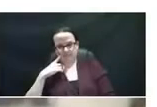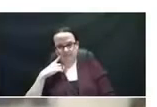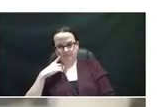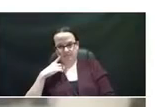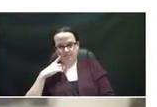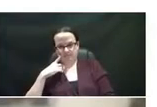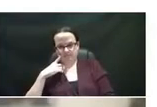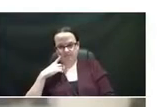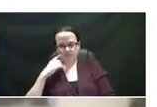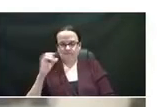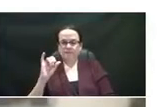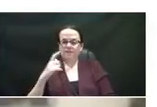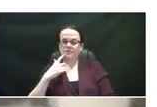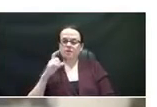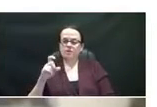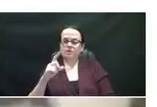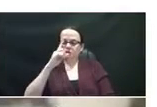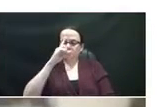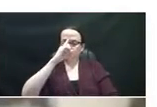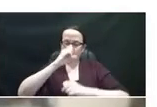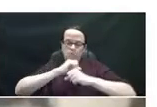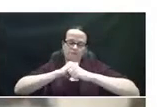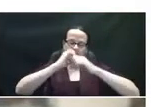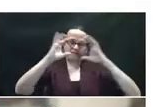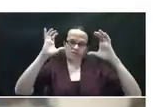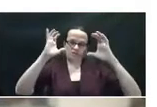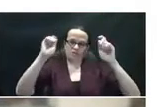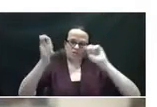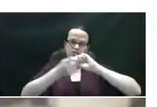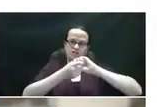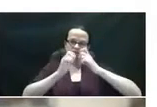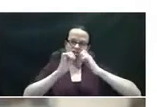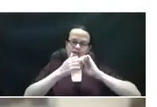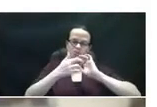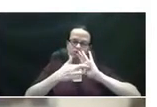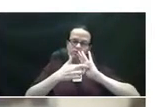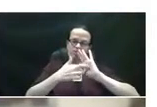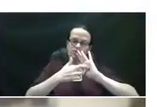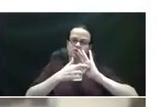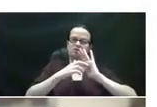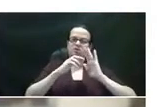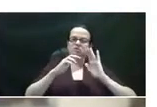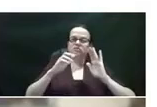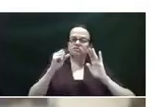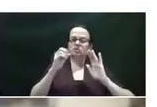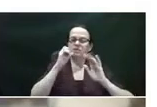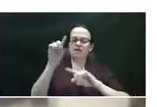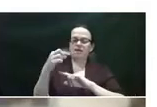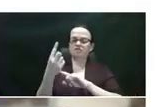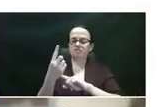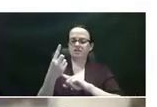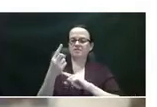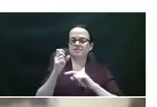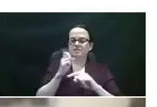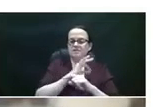Along with this, like I said, we needed to visually change how we represented our person-centered way of providing services, not just to our